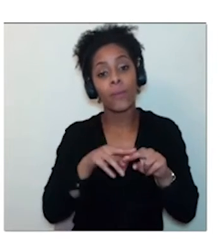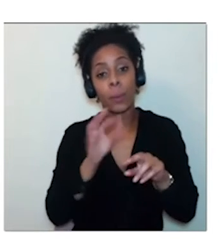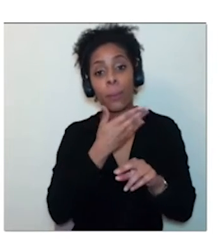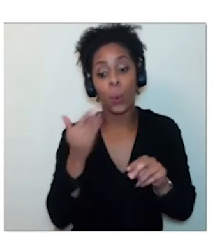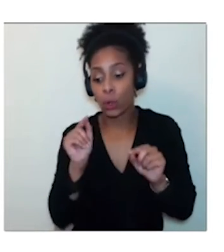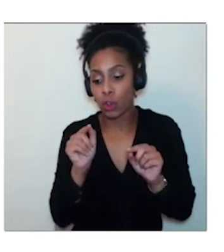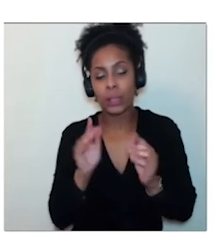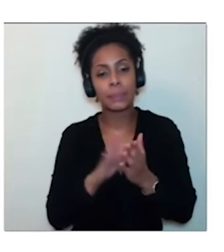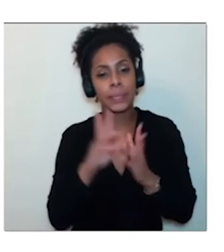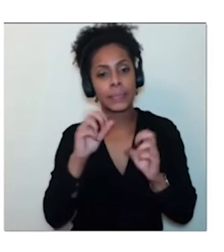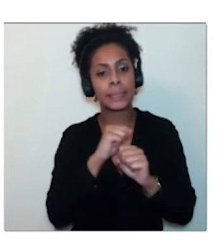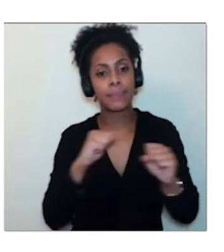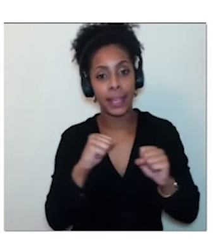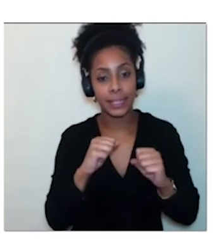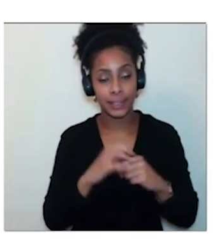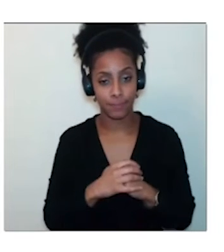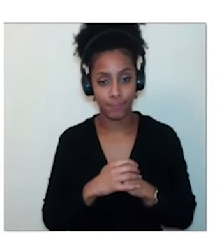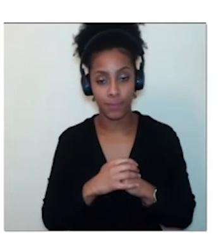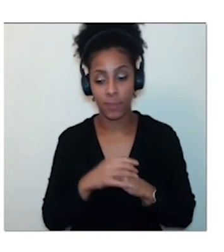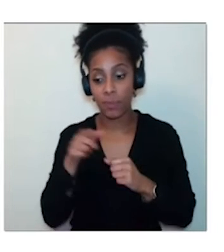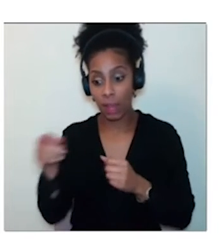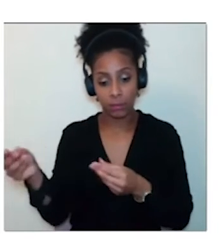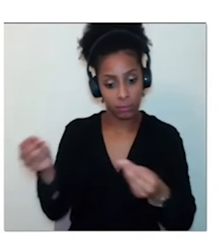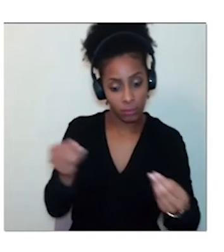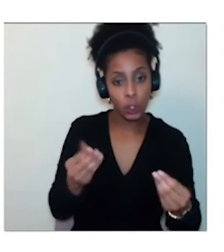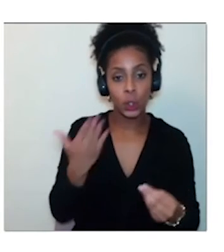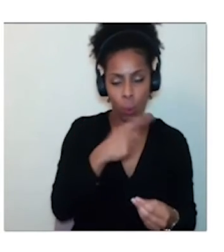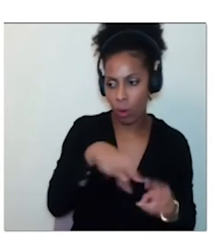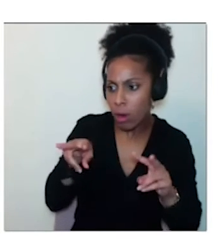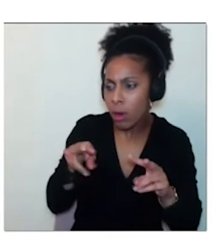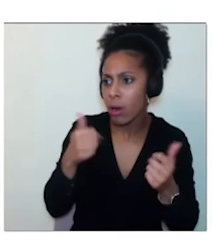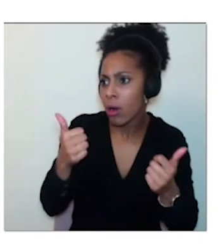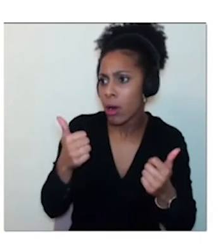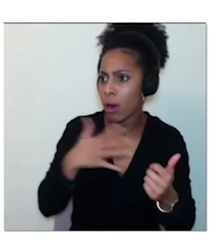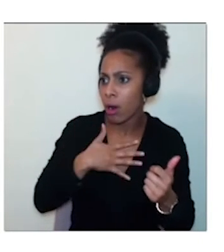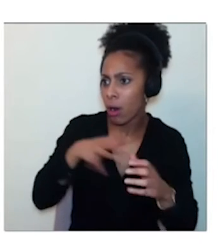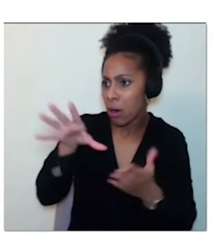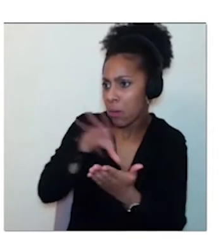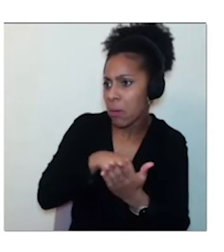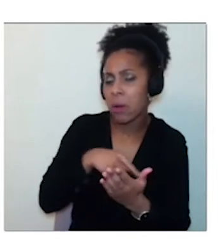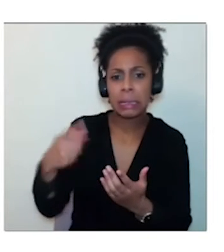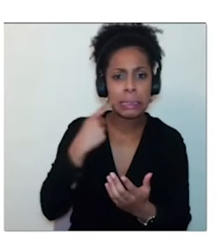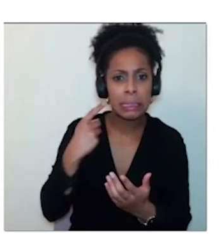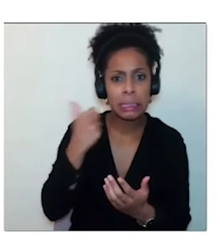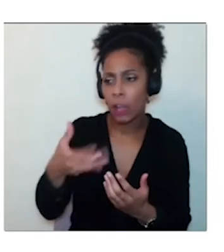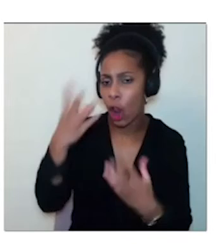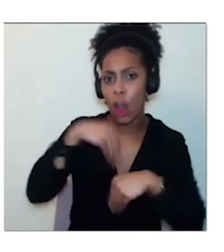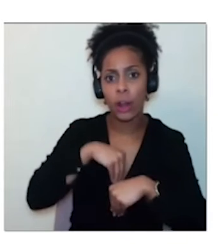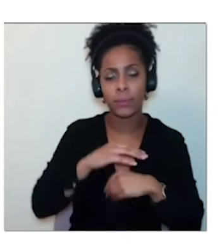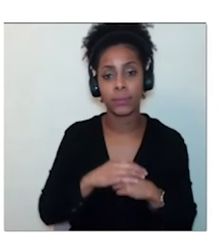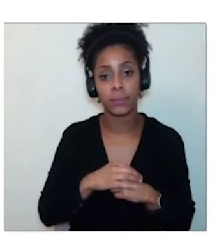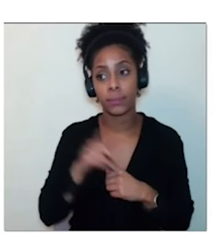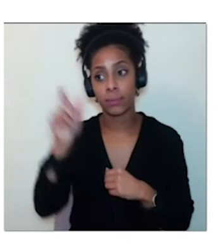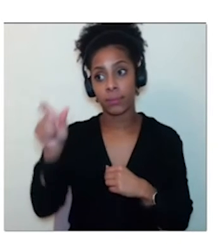took to Braille's method. Its simplicity made it easy to learn. Braille became a teacher at the school himself